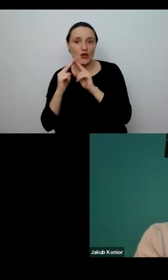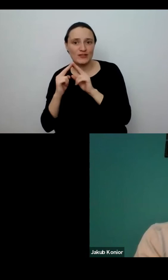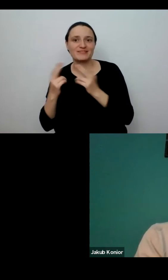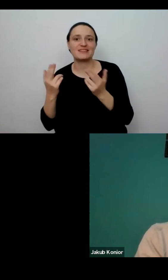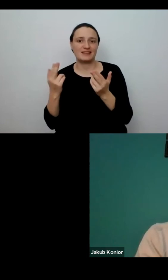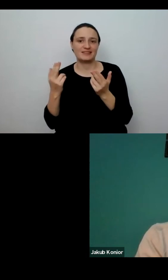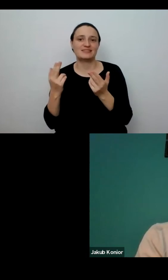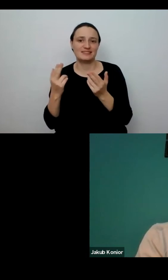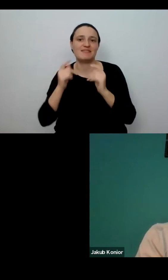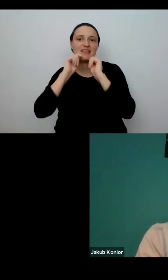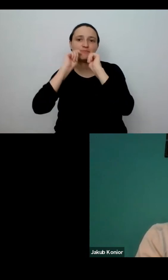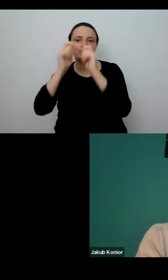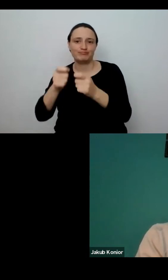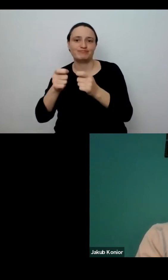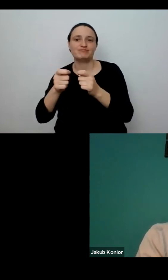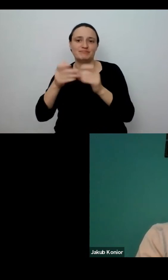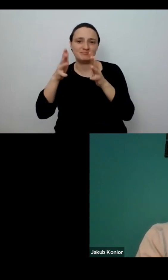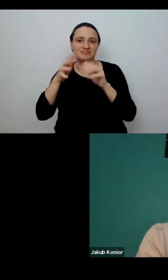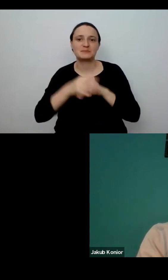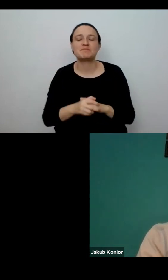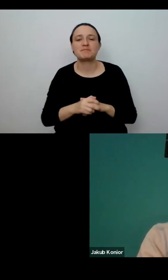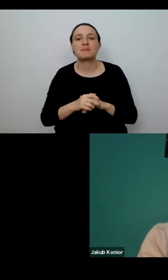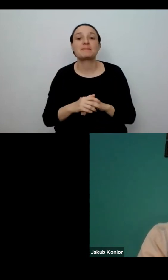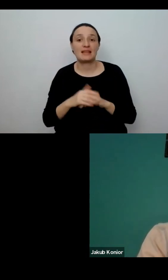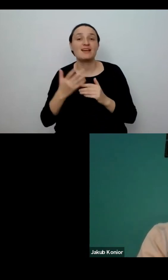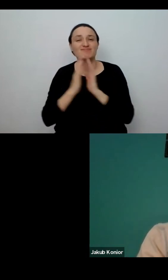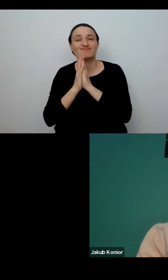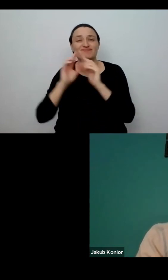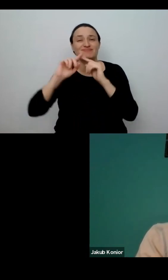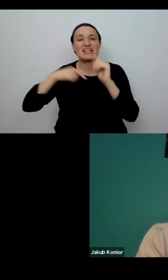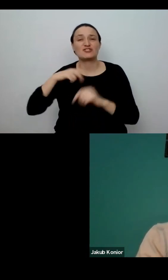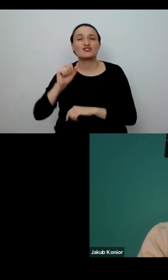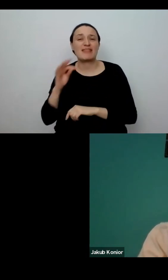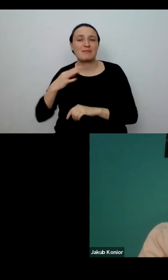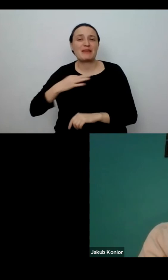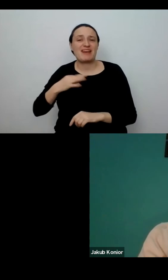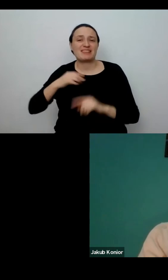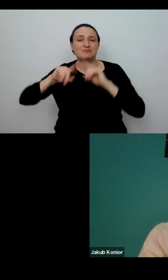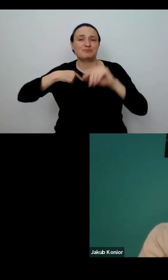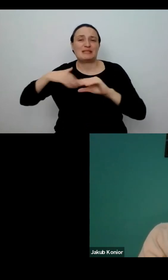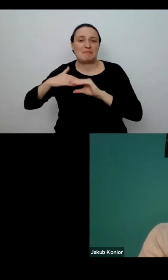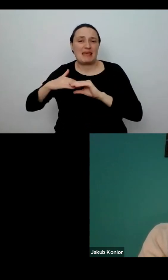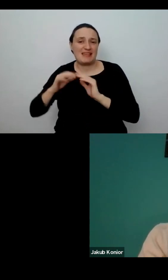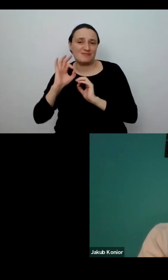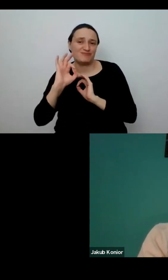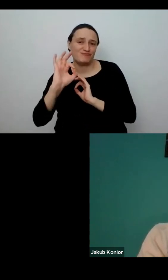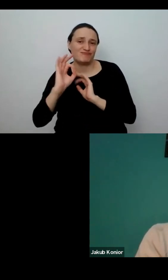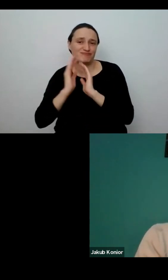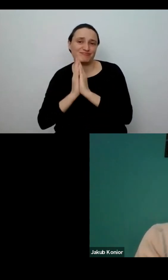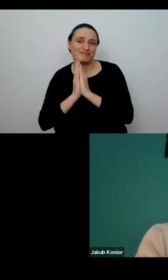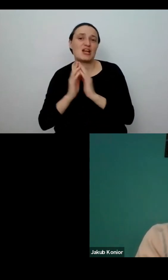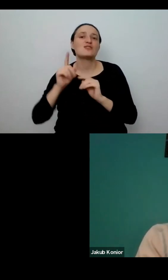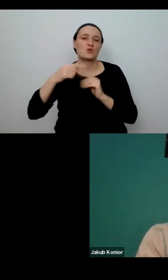me your email address on private chat so that we can arrange everything after the